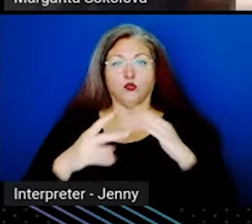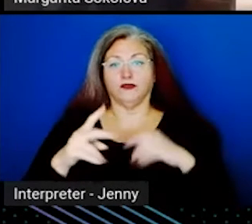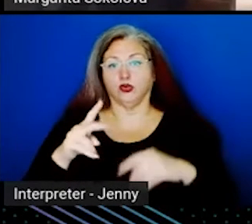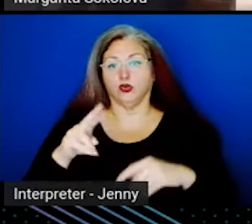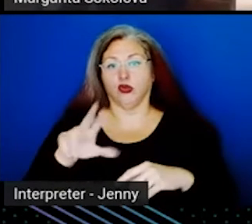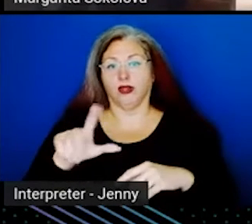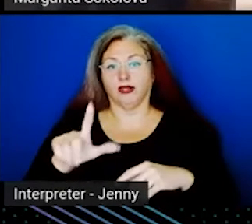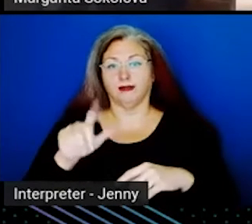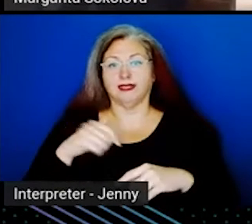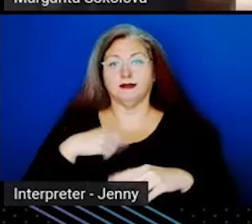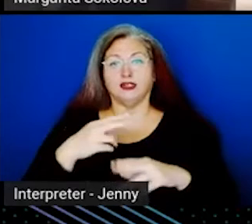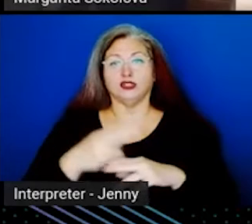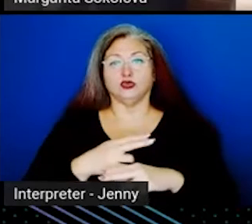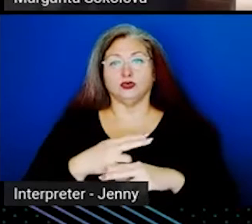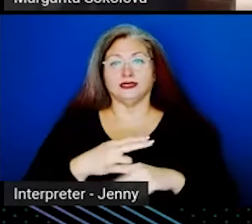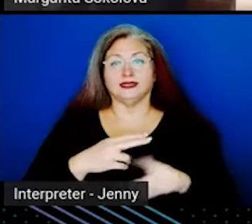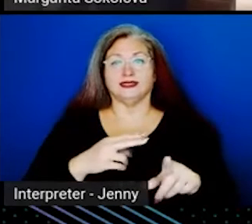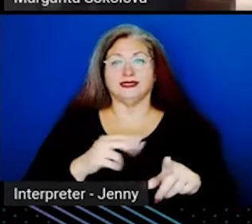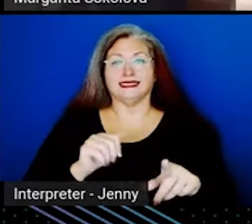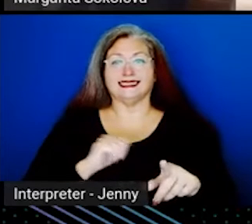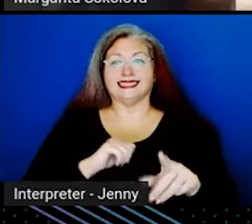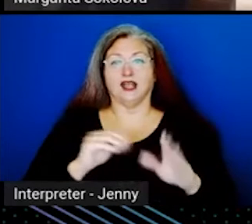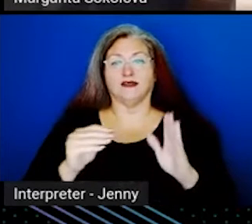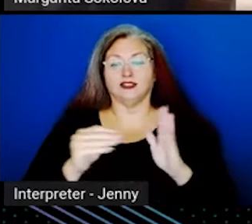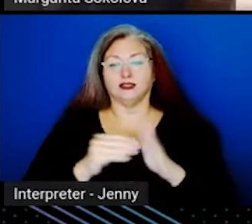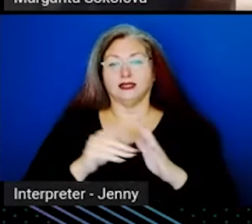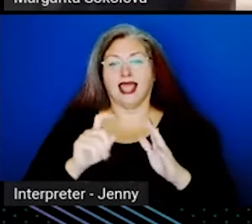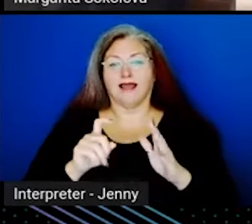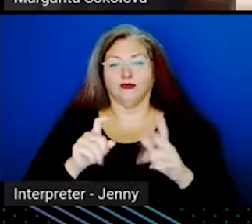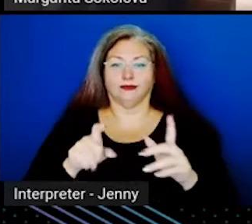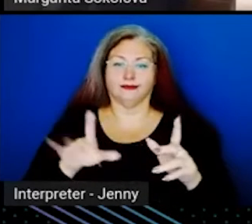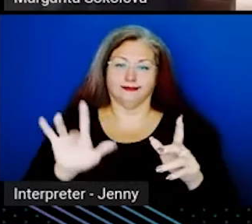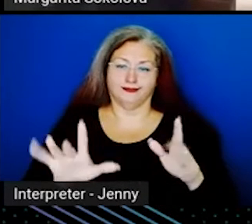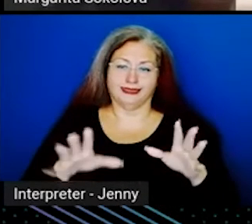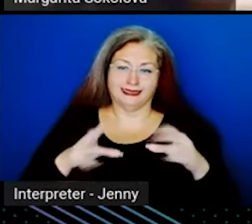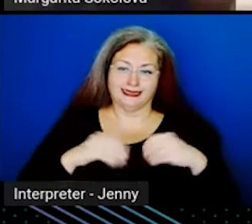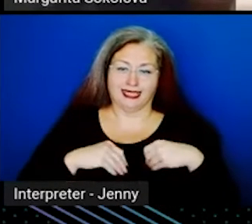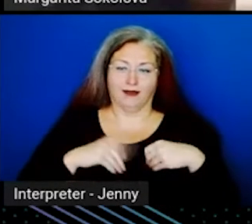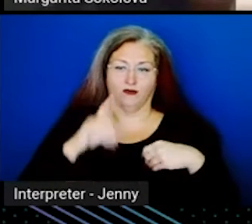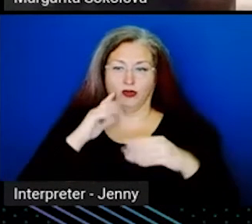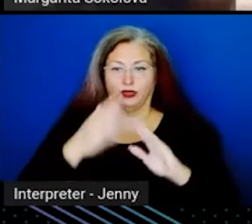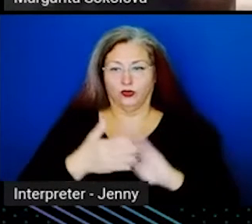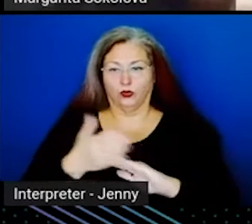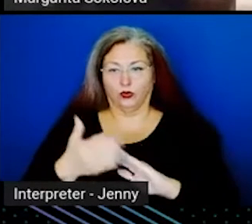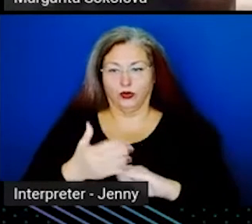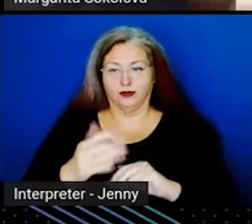Since I'm using a self-signed cert, I have to accept it in order for this to work.